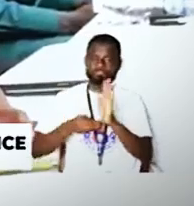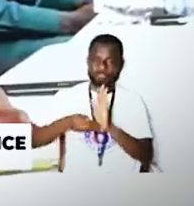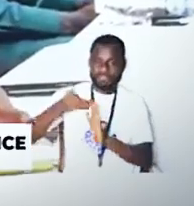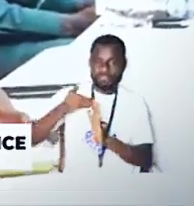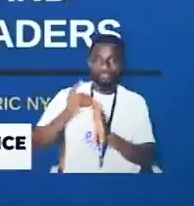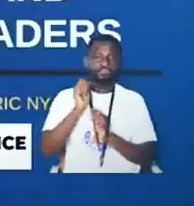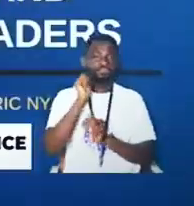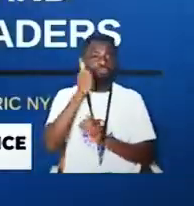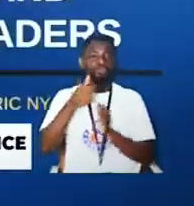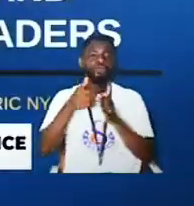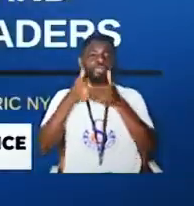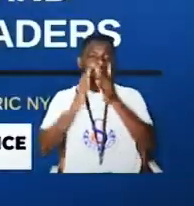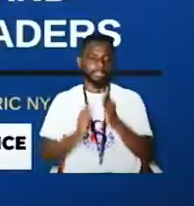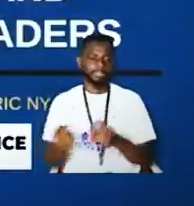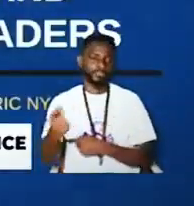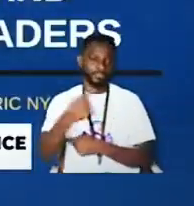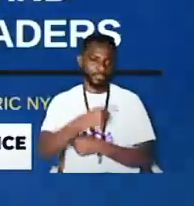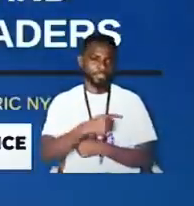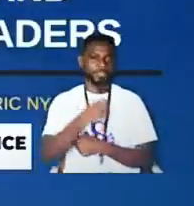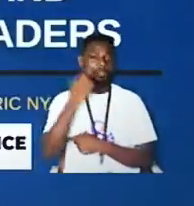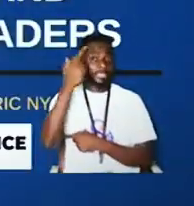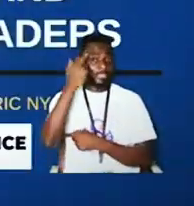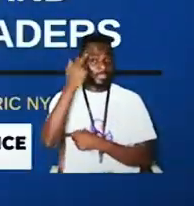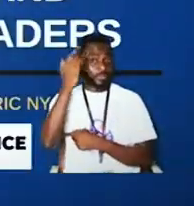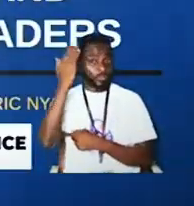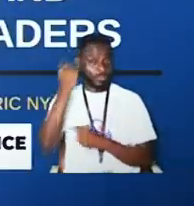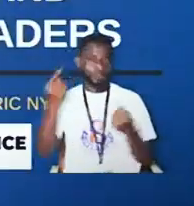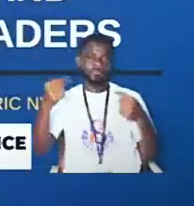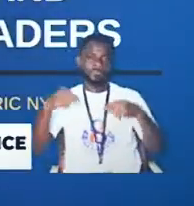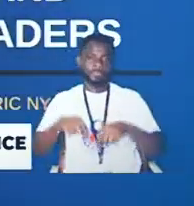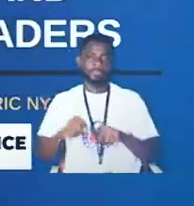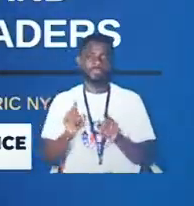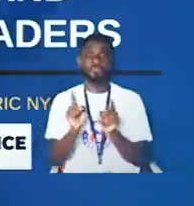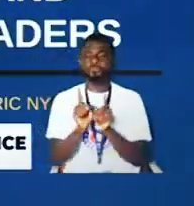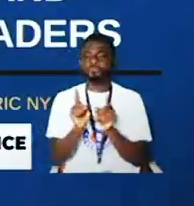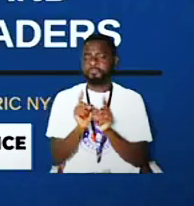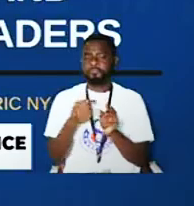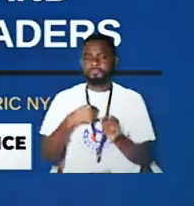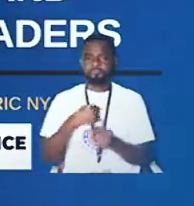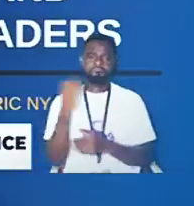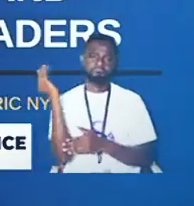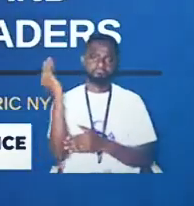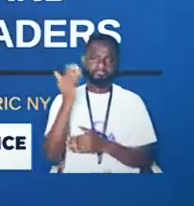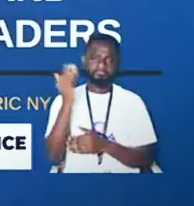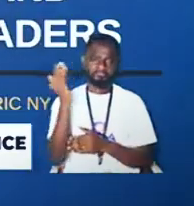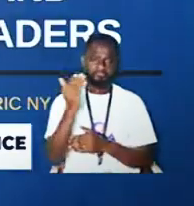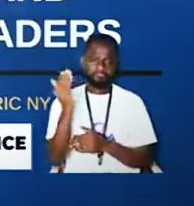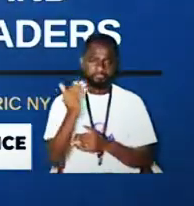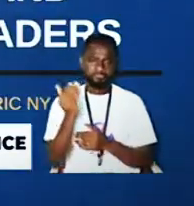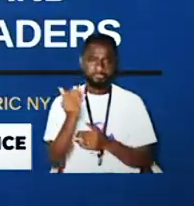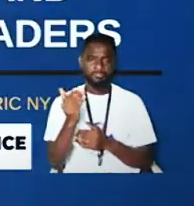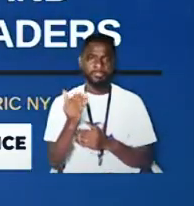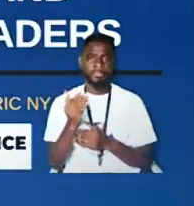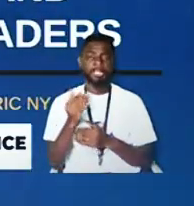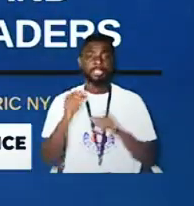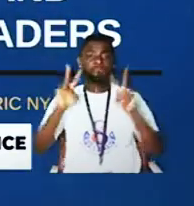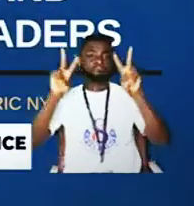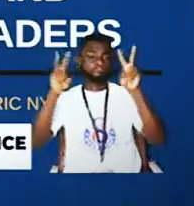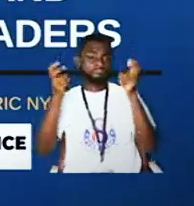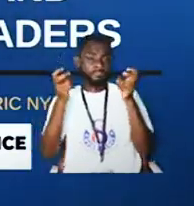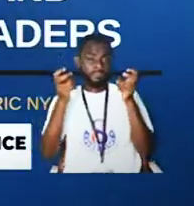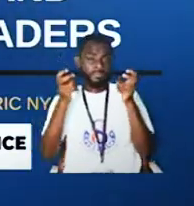leaders today. So I will speak to the heading, the